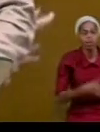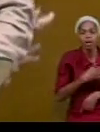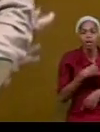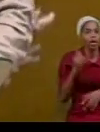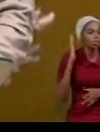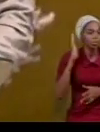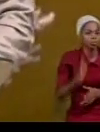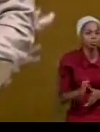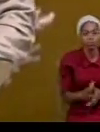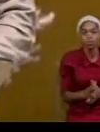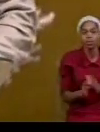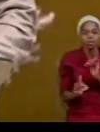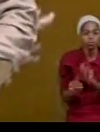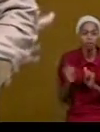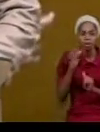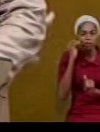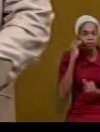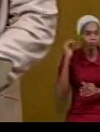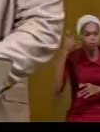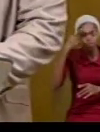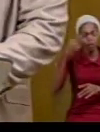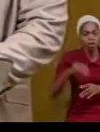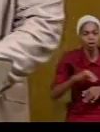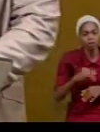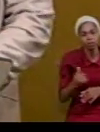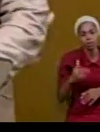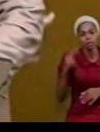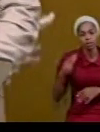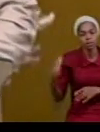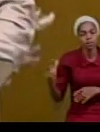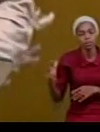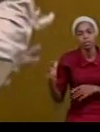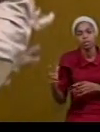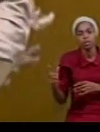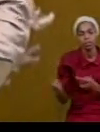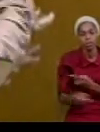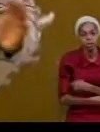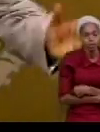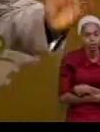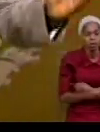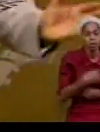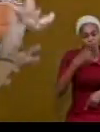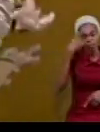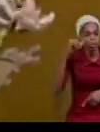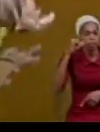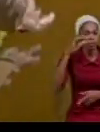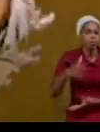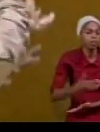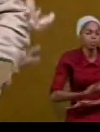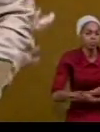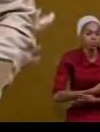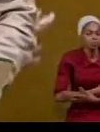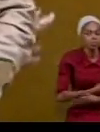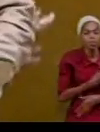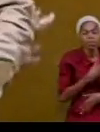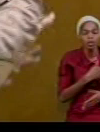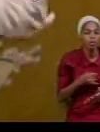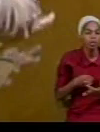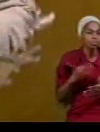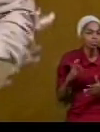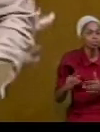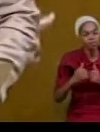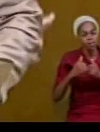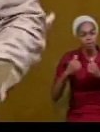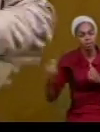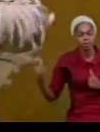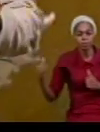was unclean for 14 days, and then remained home for an additional 66 days. That means she stayed away from interaction with